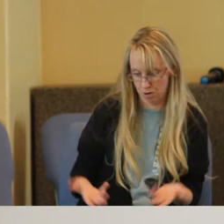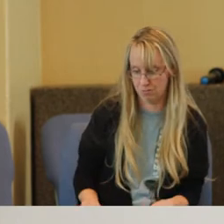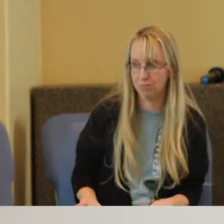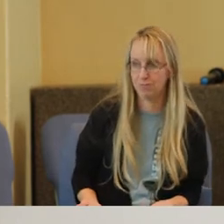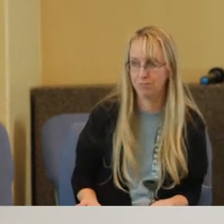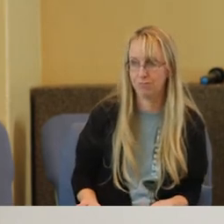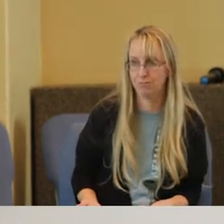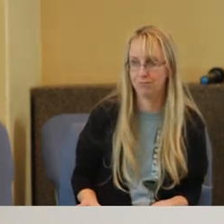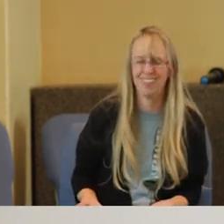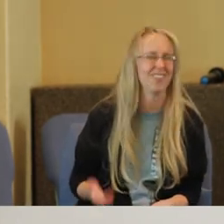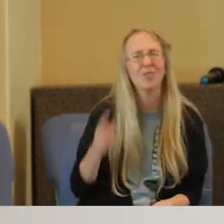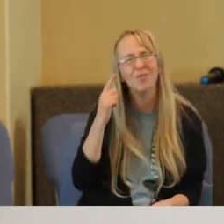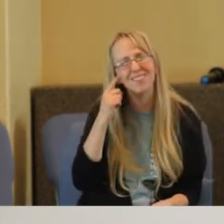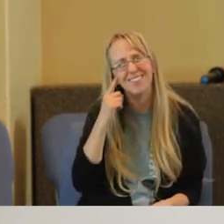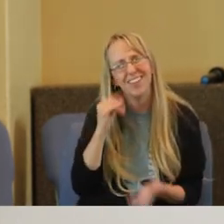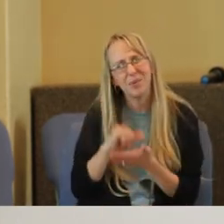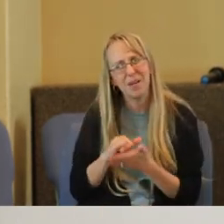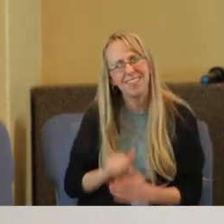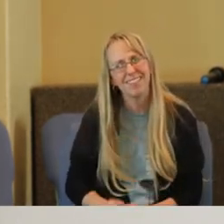thought about that?